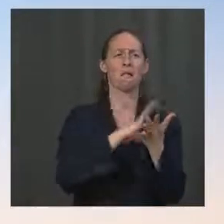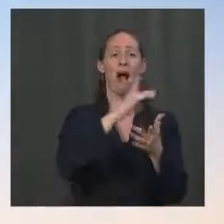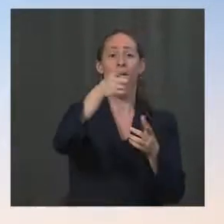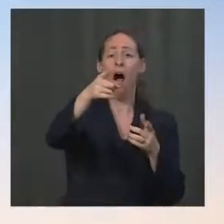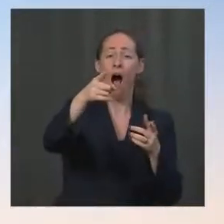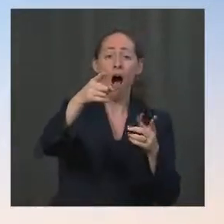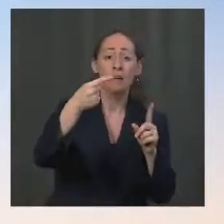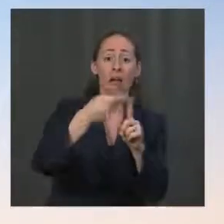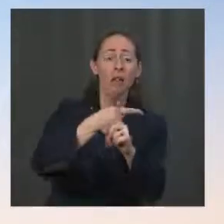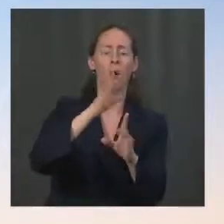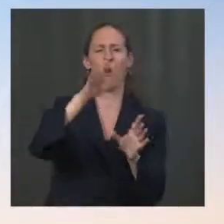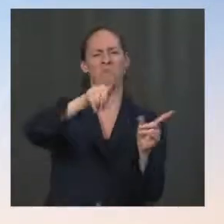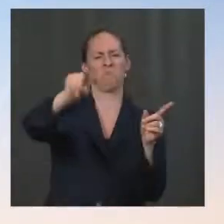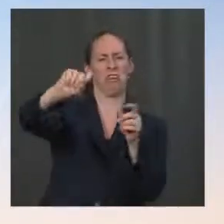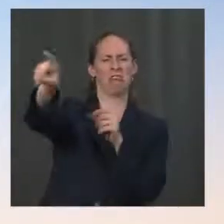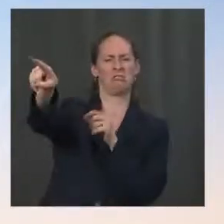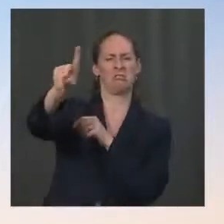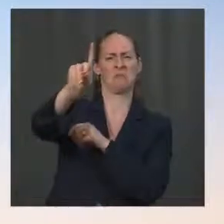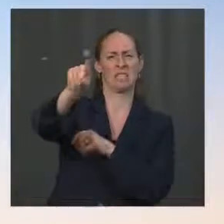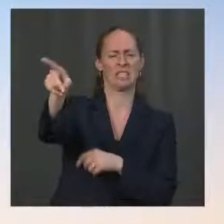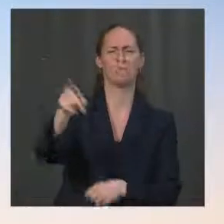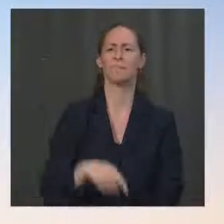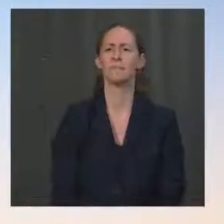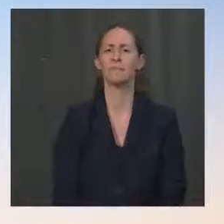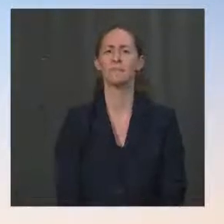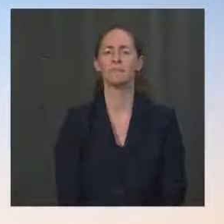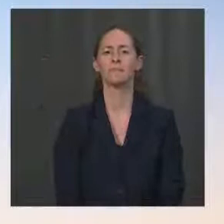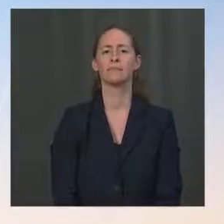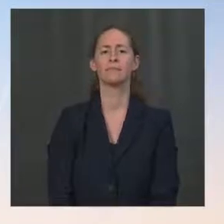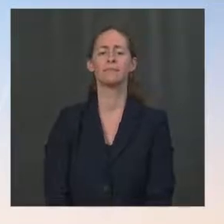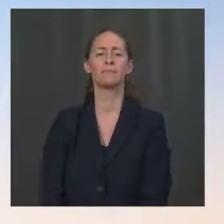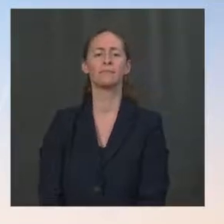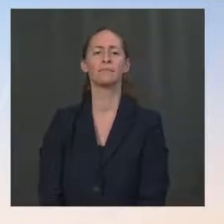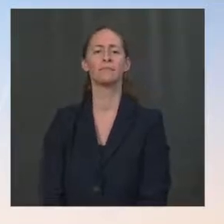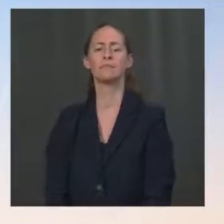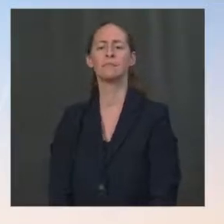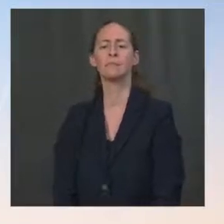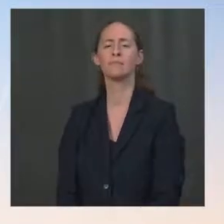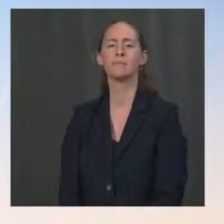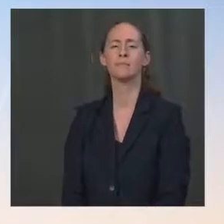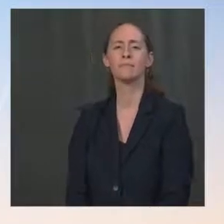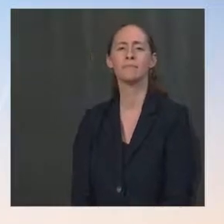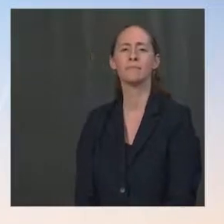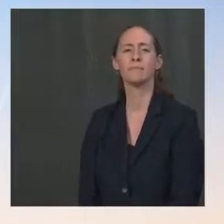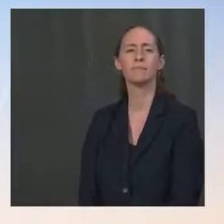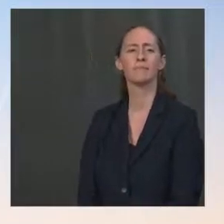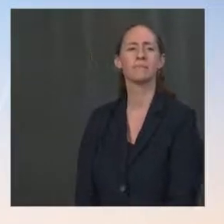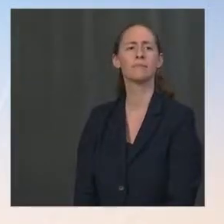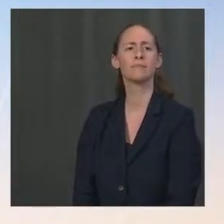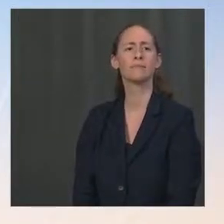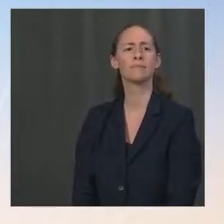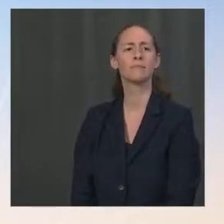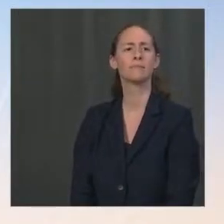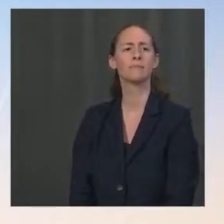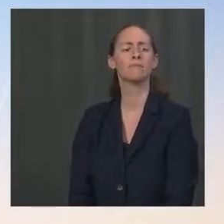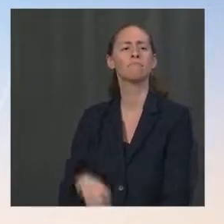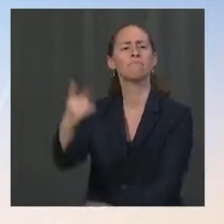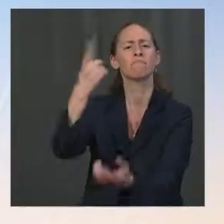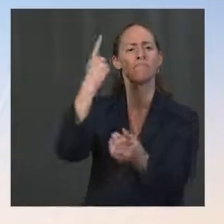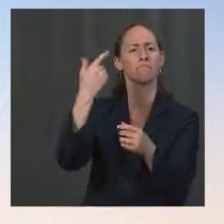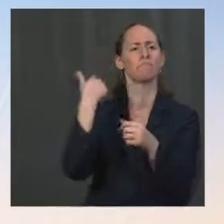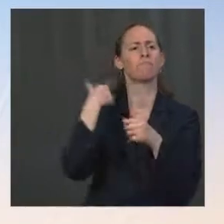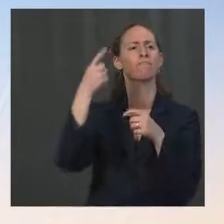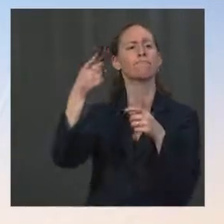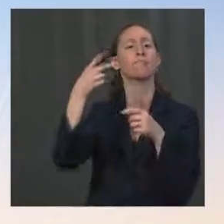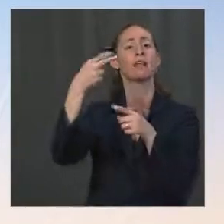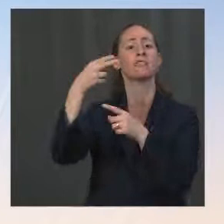Oh, go ahead. Go ahead. Go ahead. On the fake vaccine cards that are making the rounds, the Health and Human Services Office of IG told us this morning